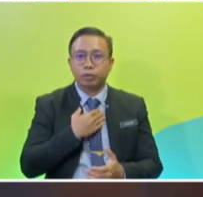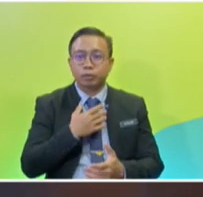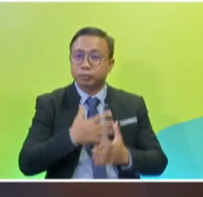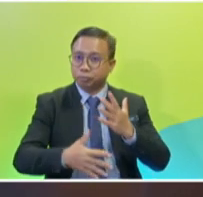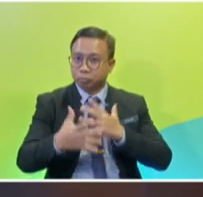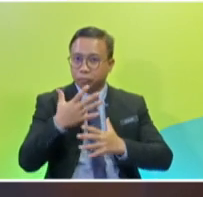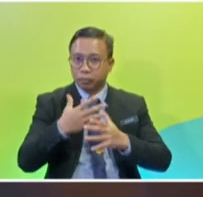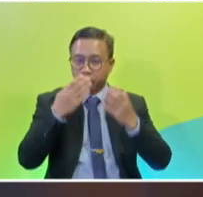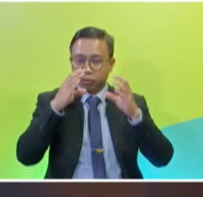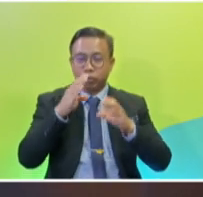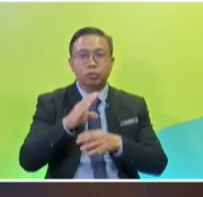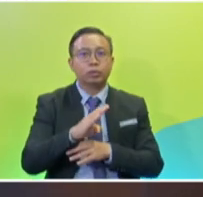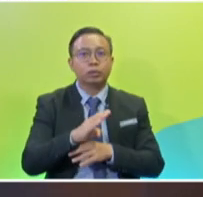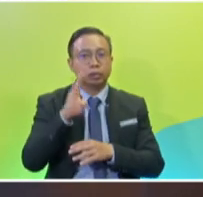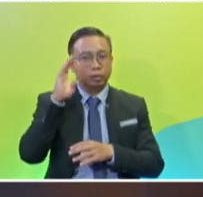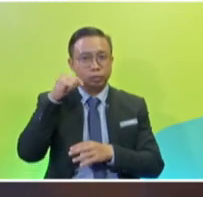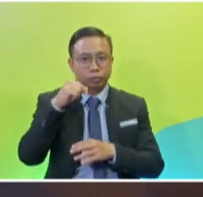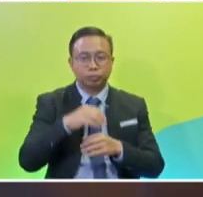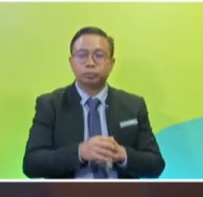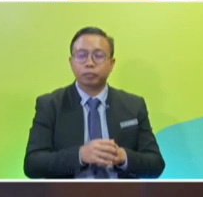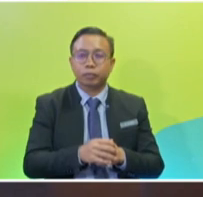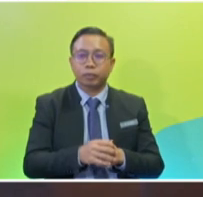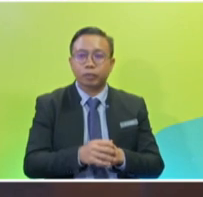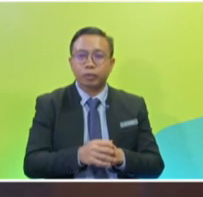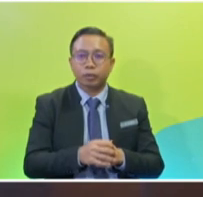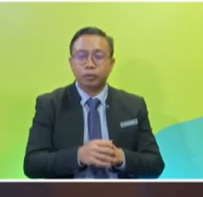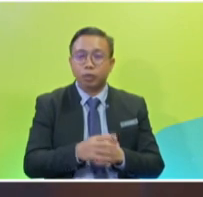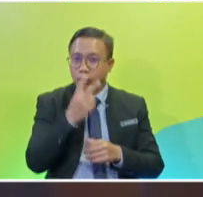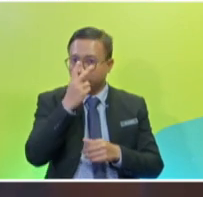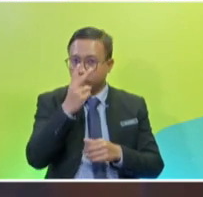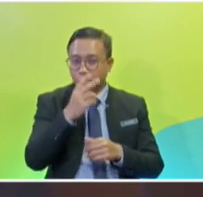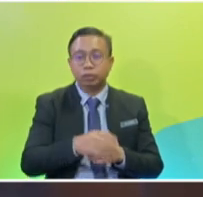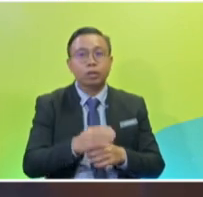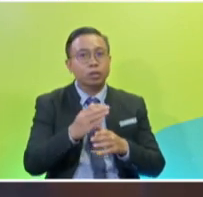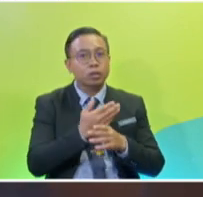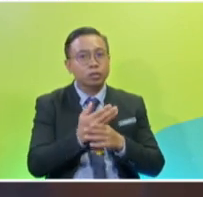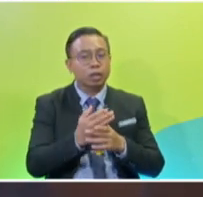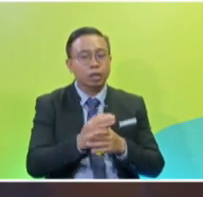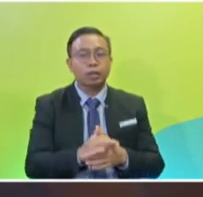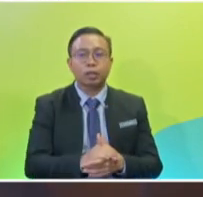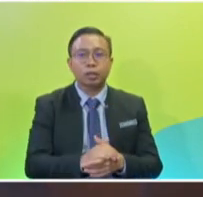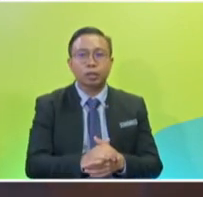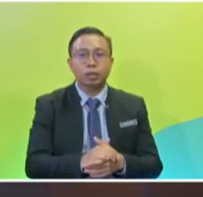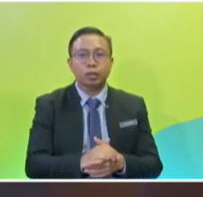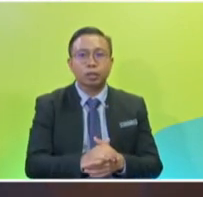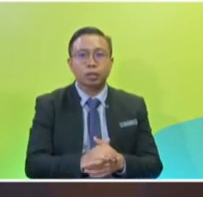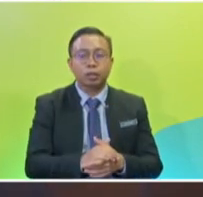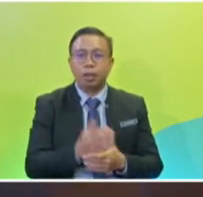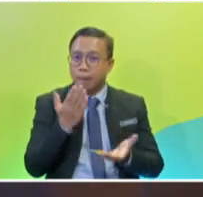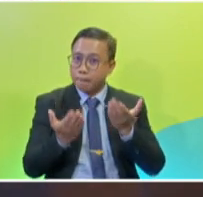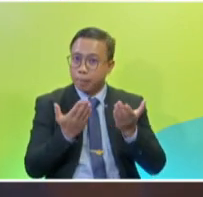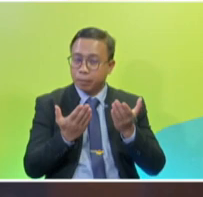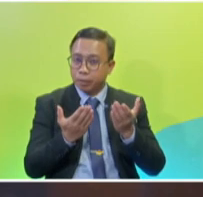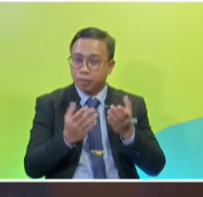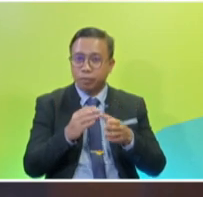interpreter, Cikgu Bukhari. And also to those watching, we're going to share a bit of maybe a